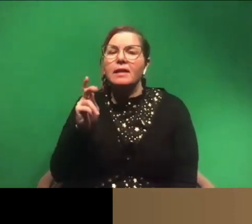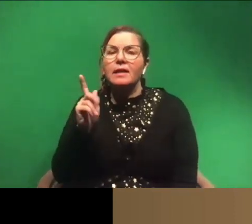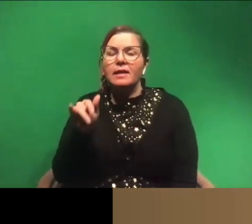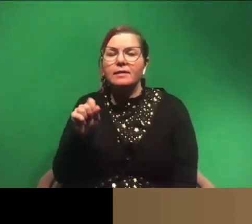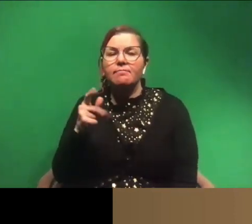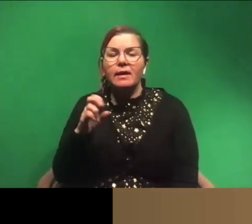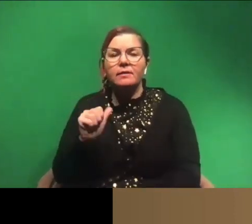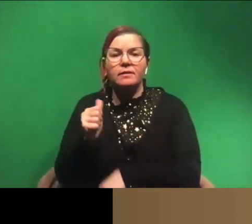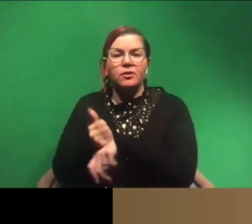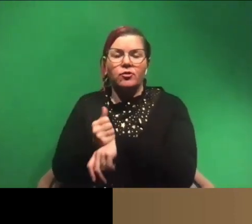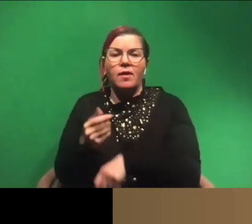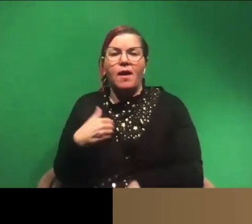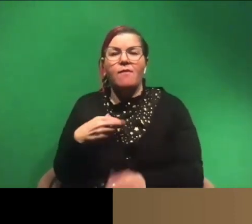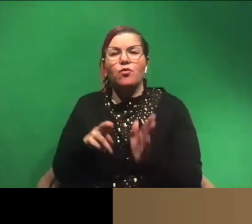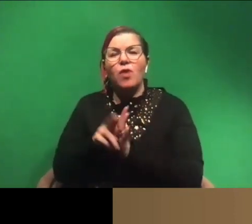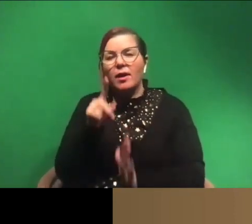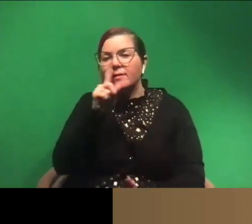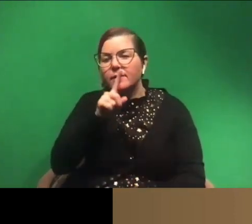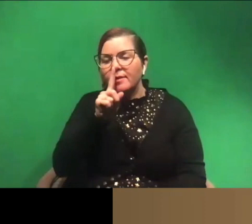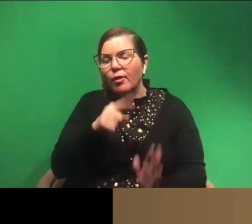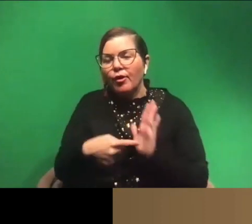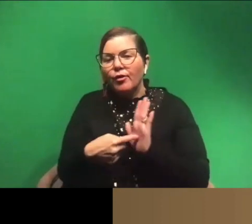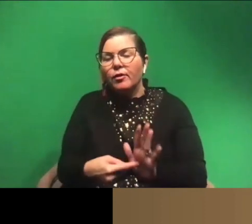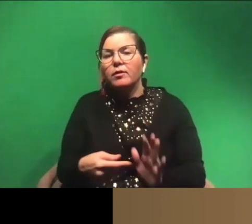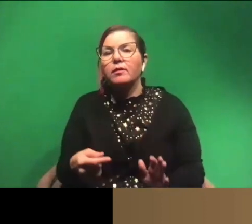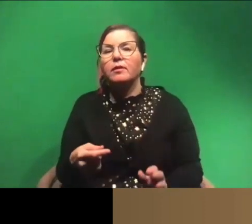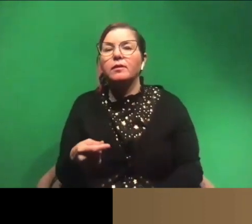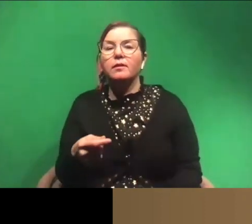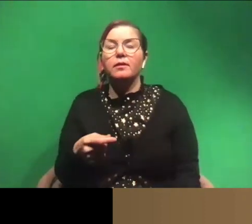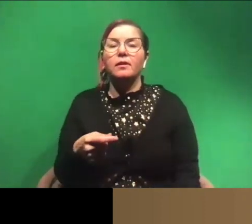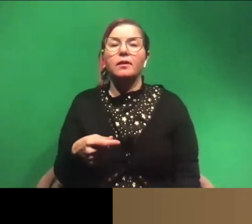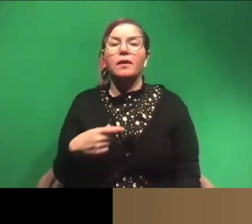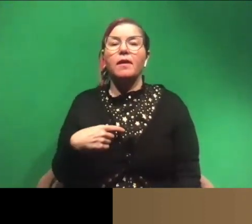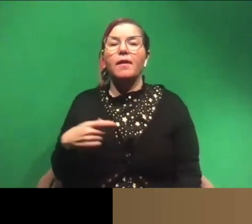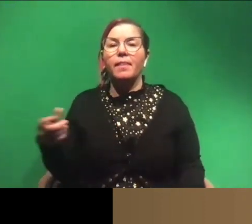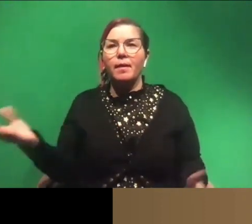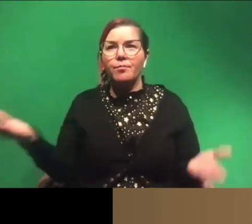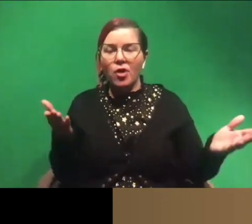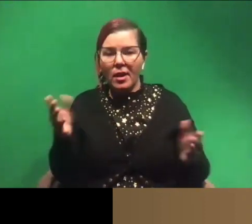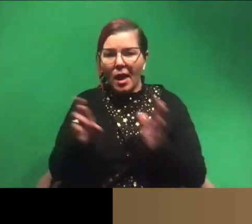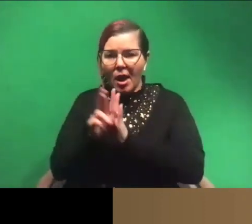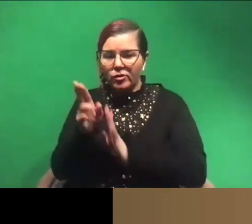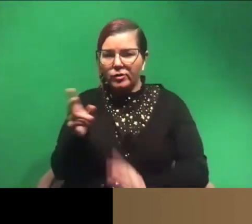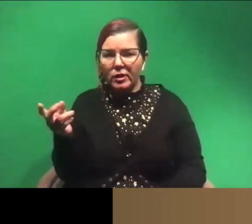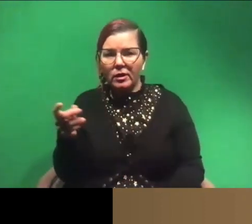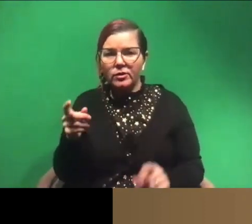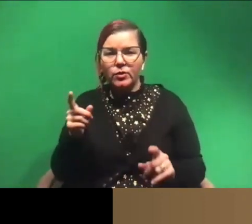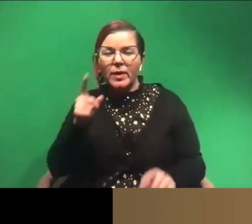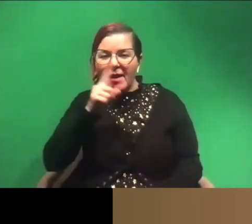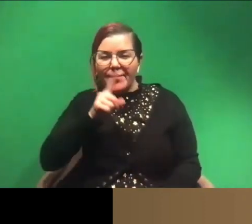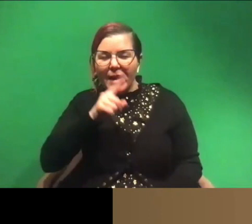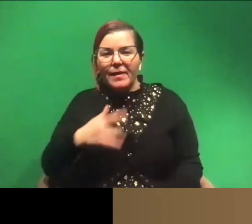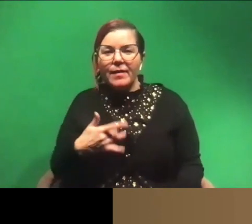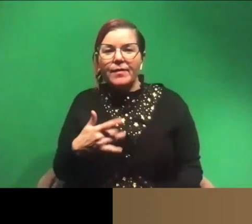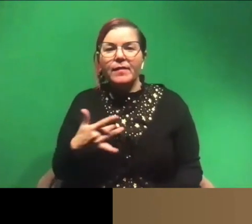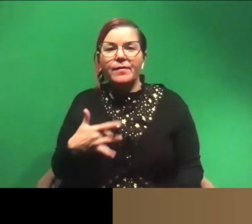got a rocket simulator, and apparently they pulled in some astronauts and to mimic the feel, and it feels like